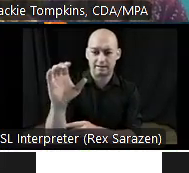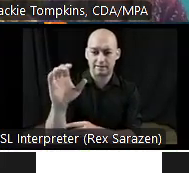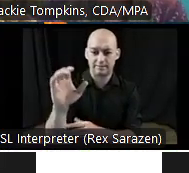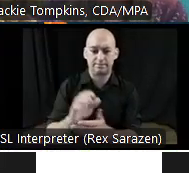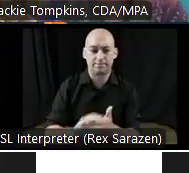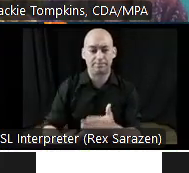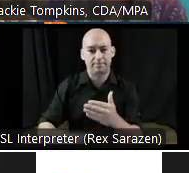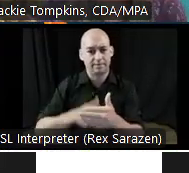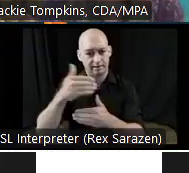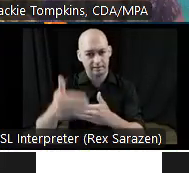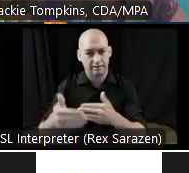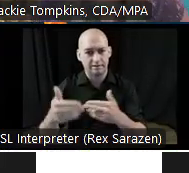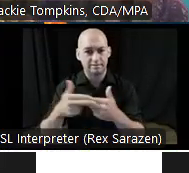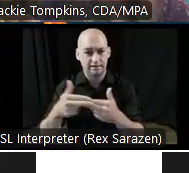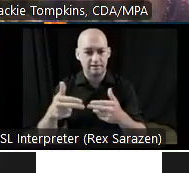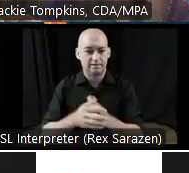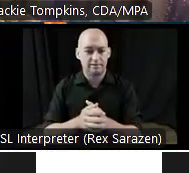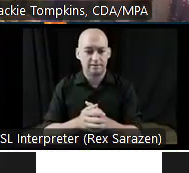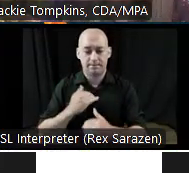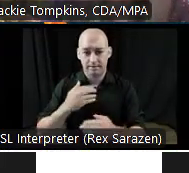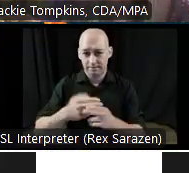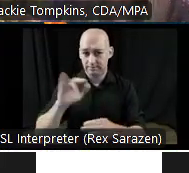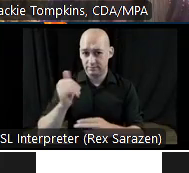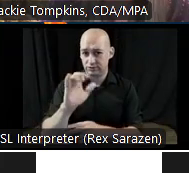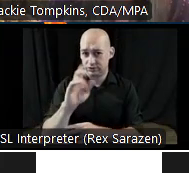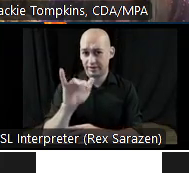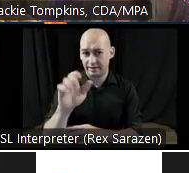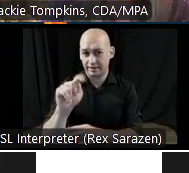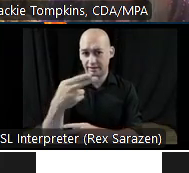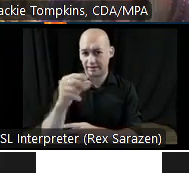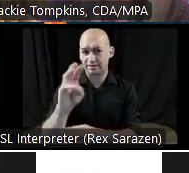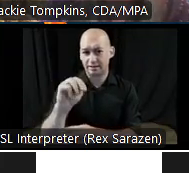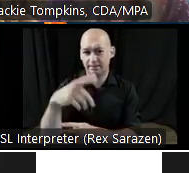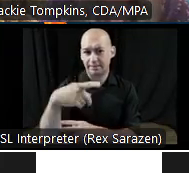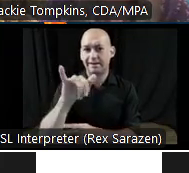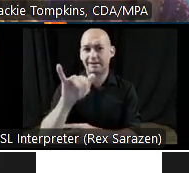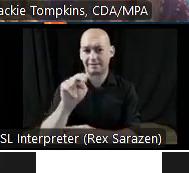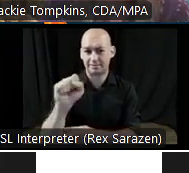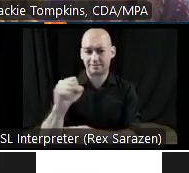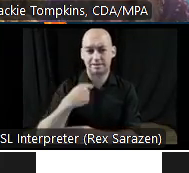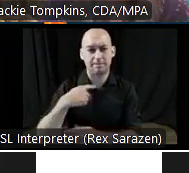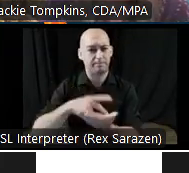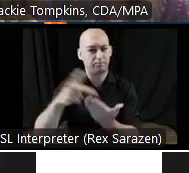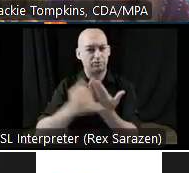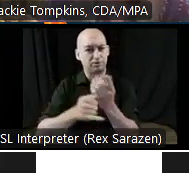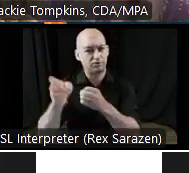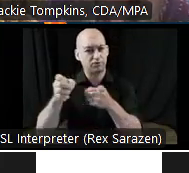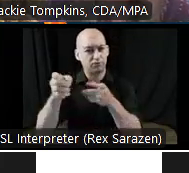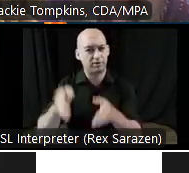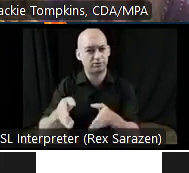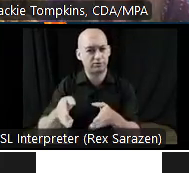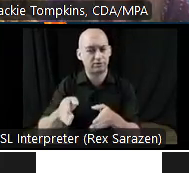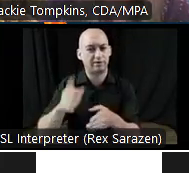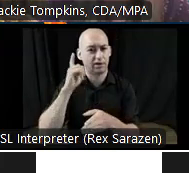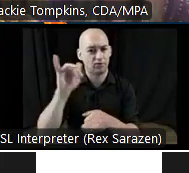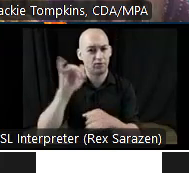Next slide. My name is Jackie Tompkins. I serve as the project director here at the California Department of Aging for